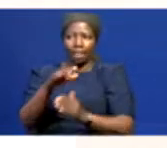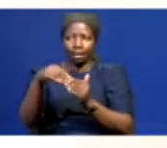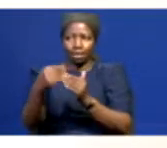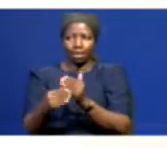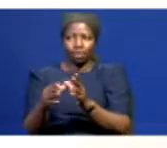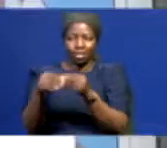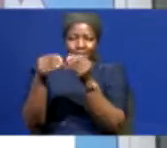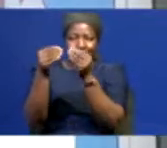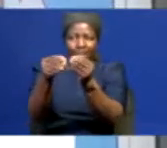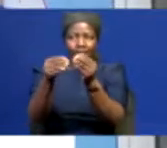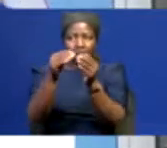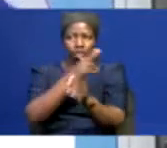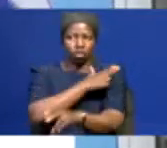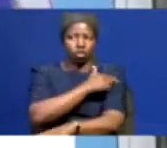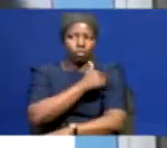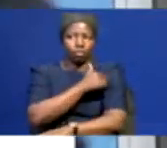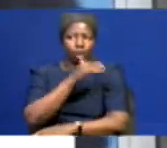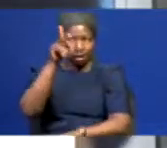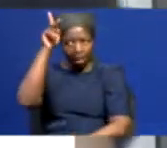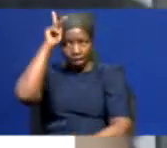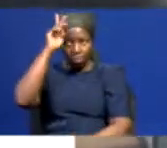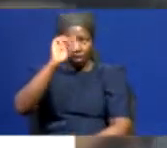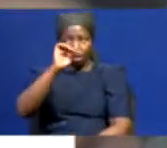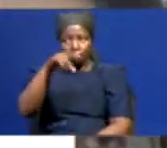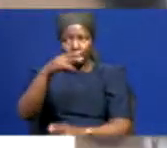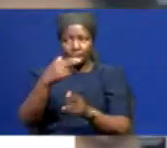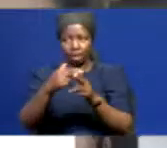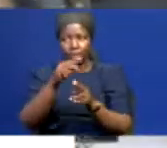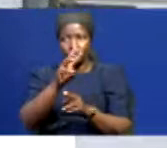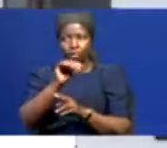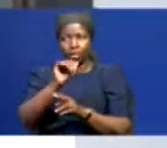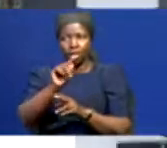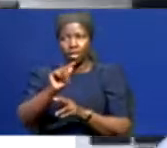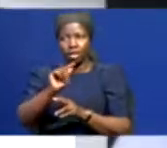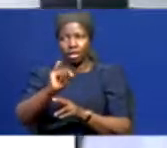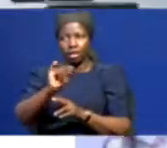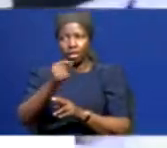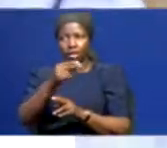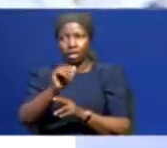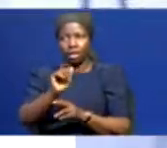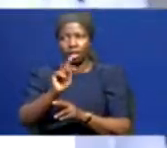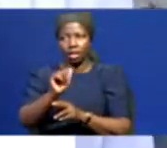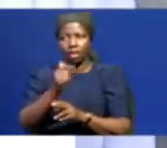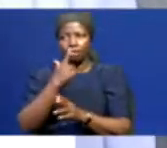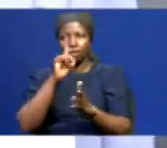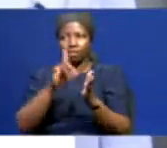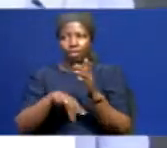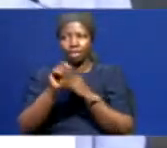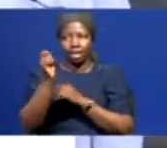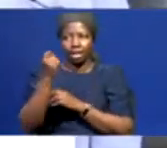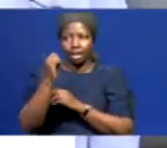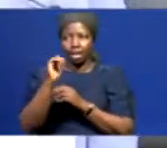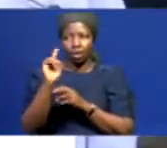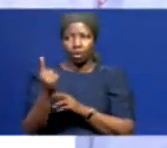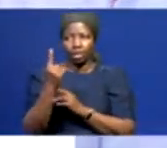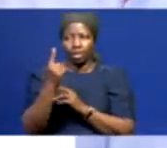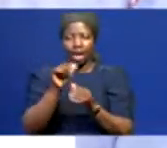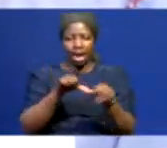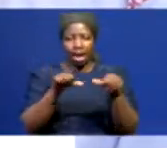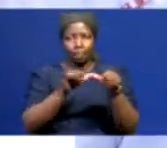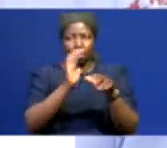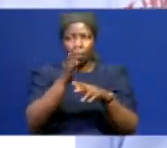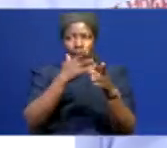Kiambu Member of Parliament Waithaka Mashua, who said the Kenya Kwanza administration will review the National